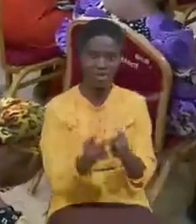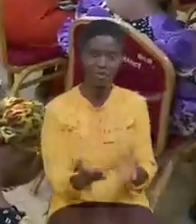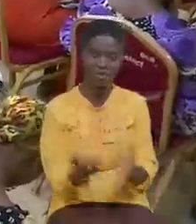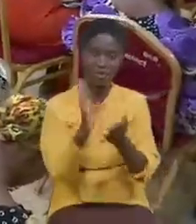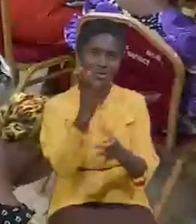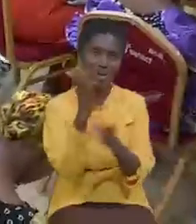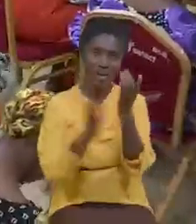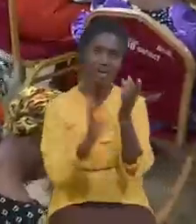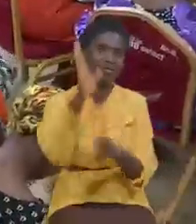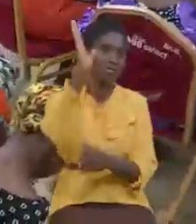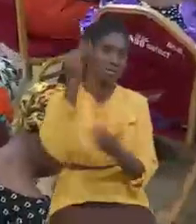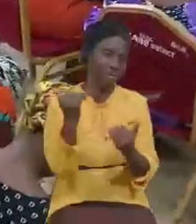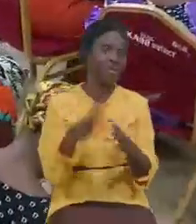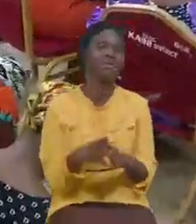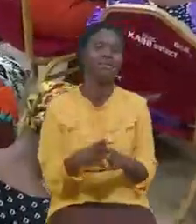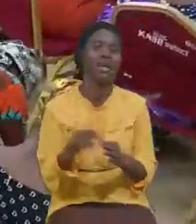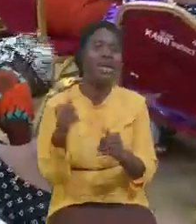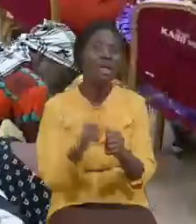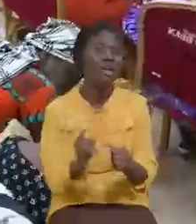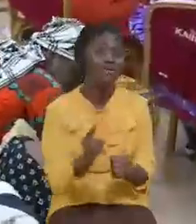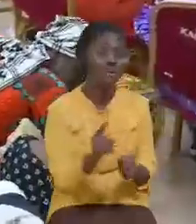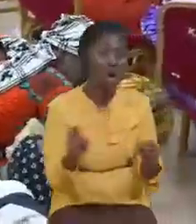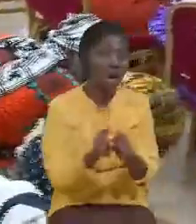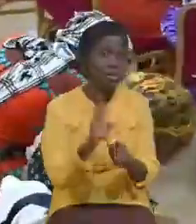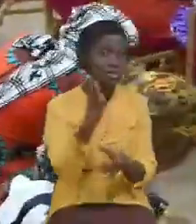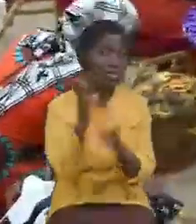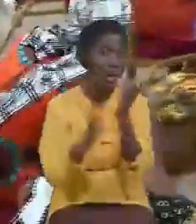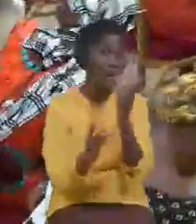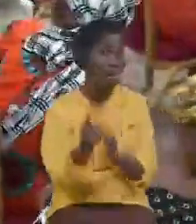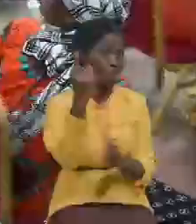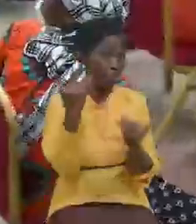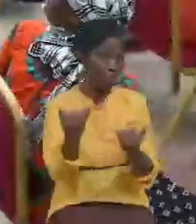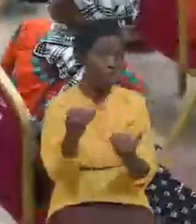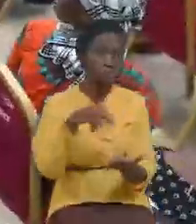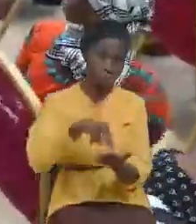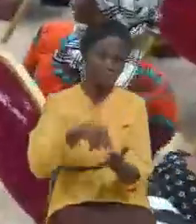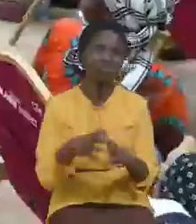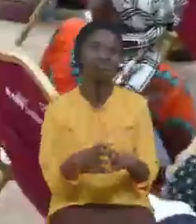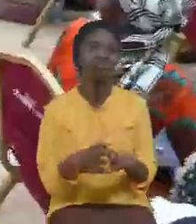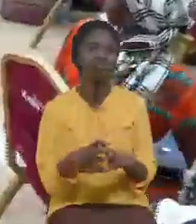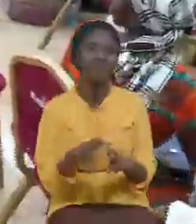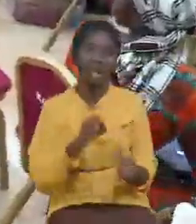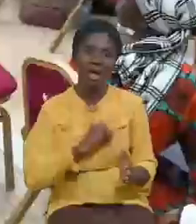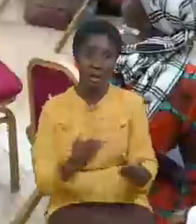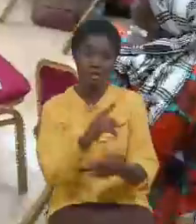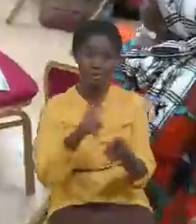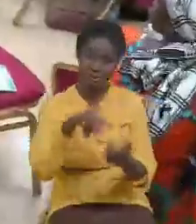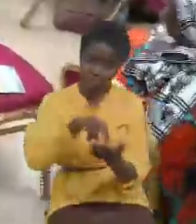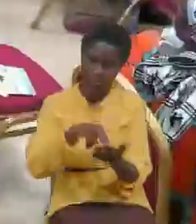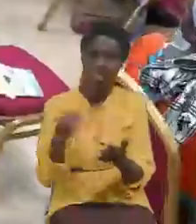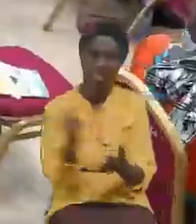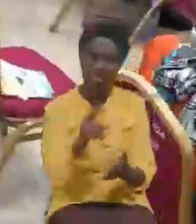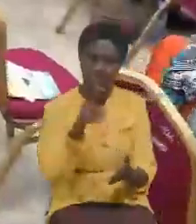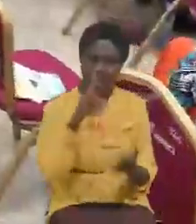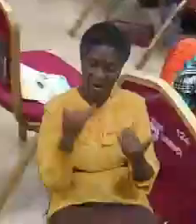Now, everyone, as you are raising up your hand, I want you to stand up. Stand up wherever you are. You